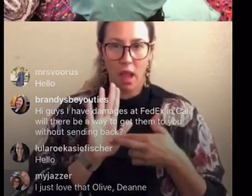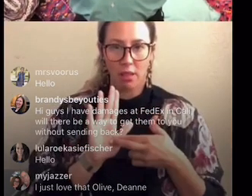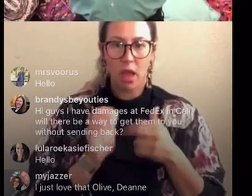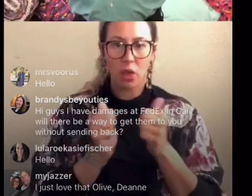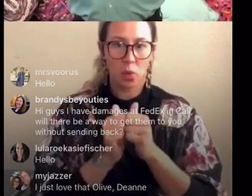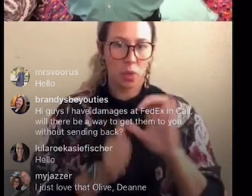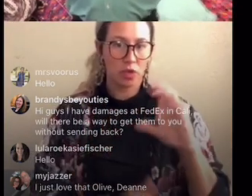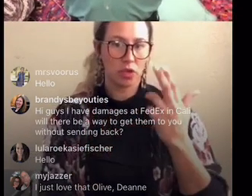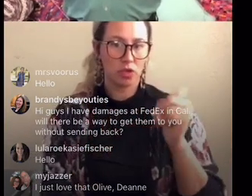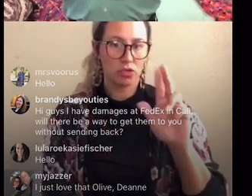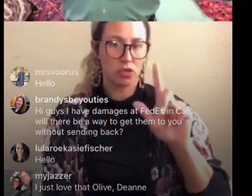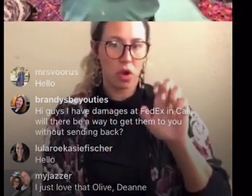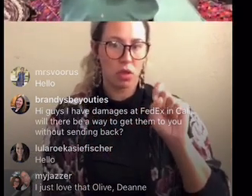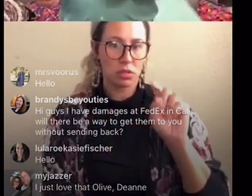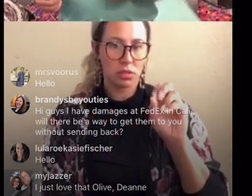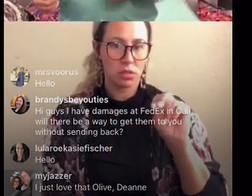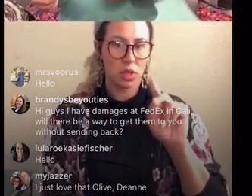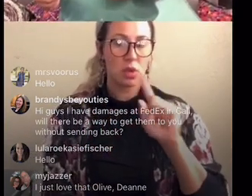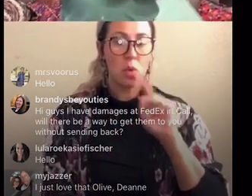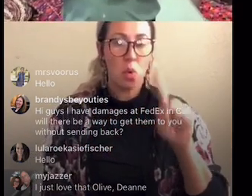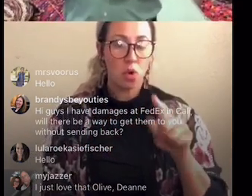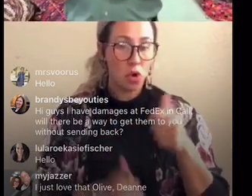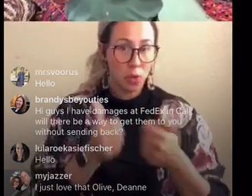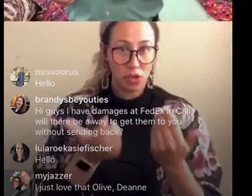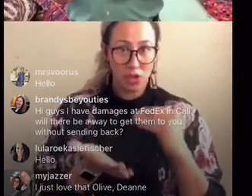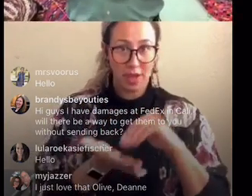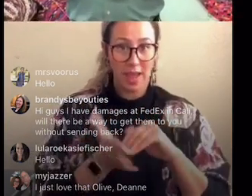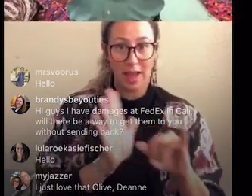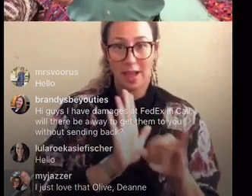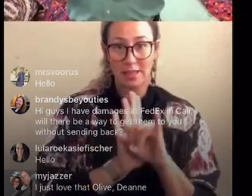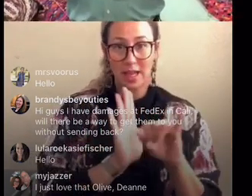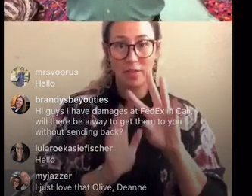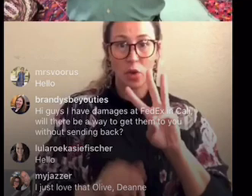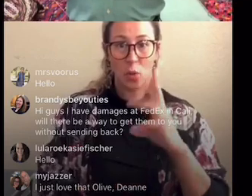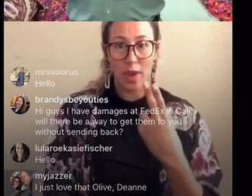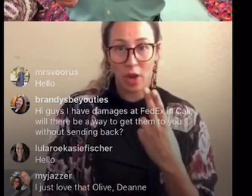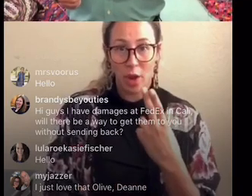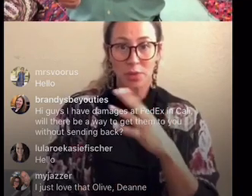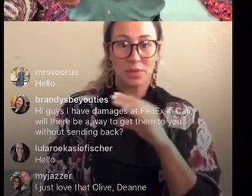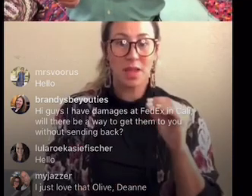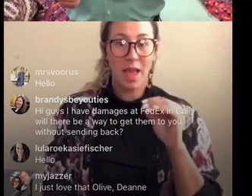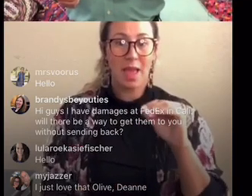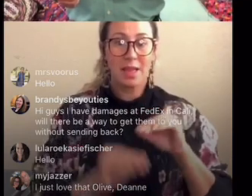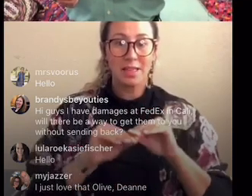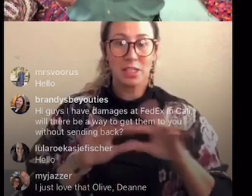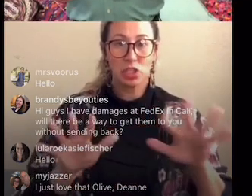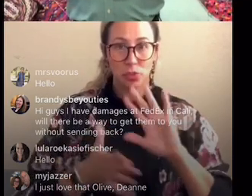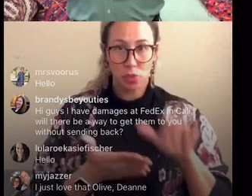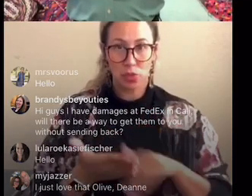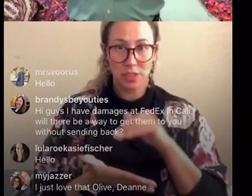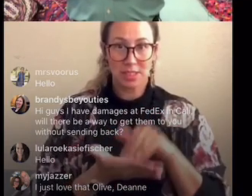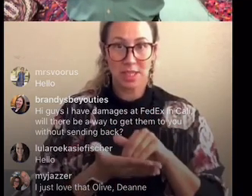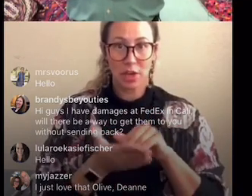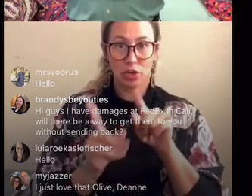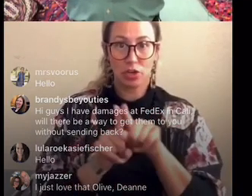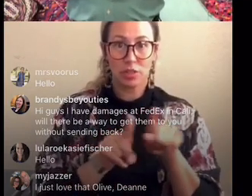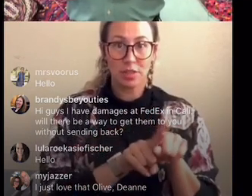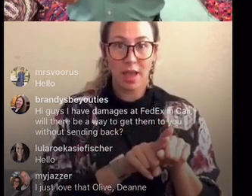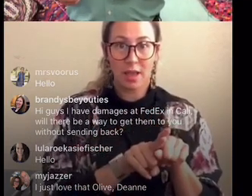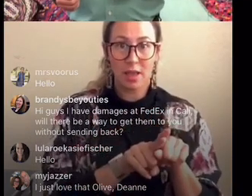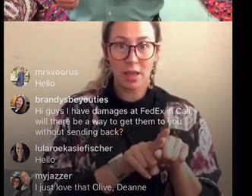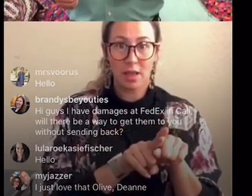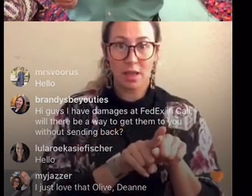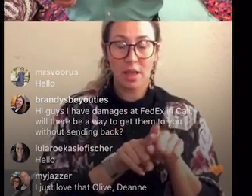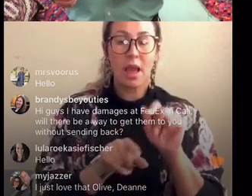Charleston order, which again identify warehouses and distribution centers as an